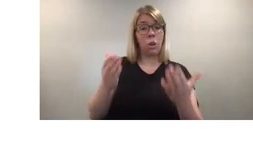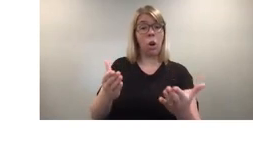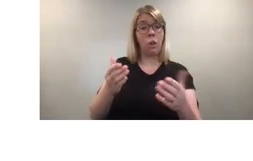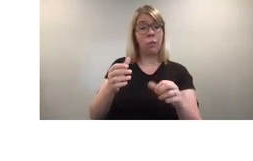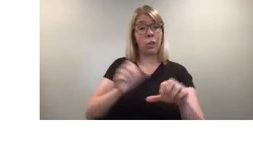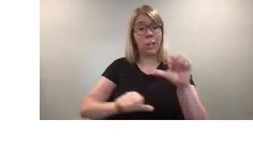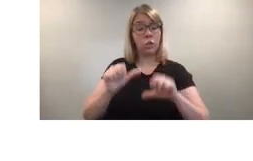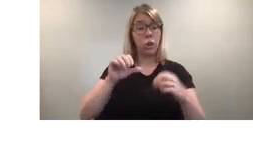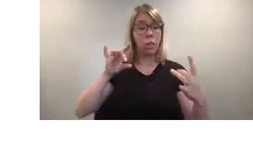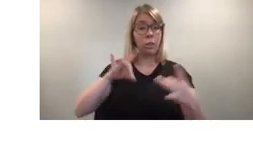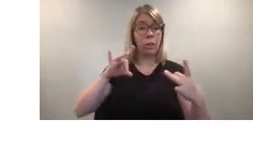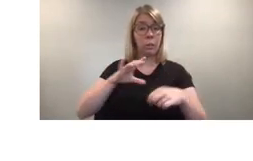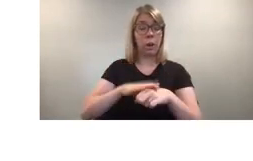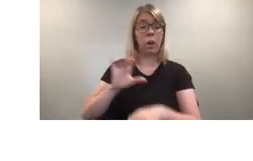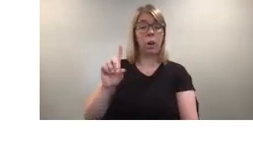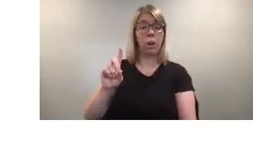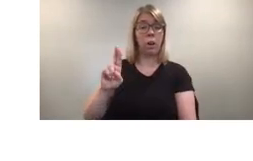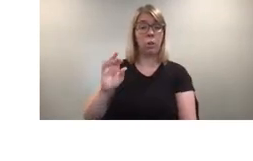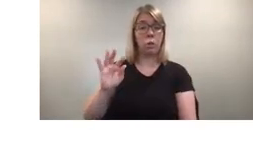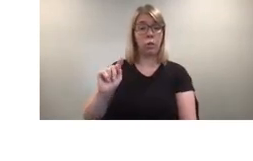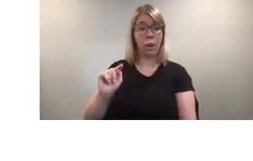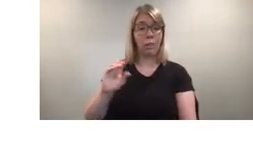drafts, other kinds of projects.